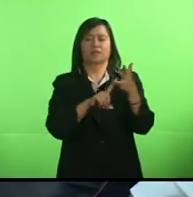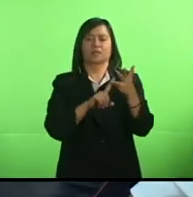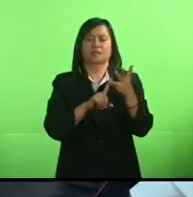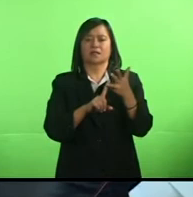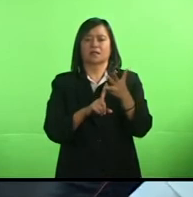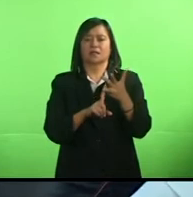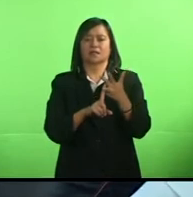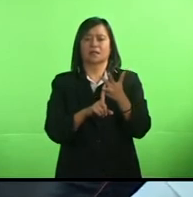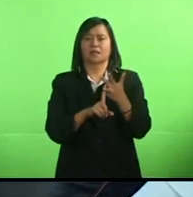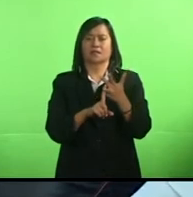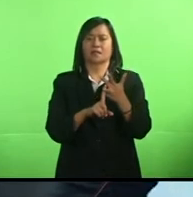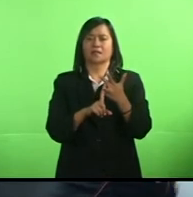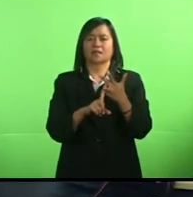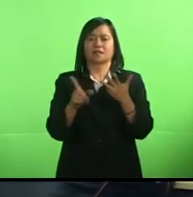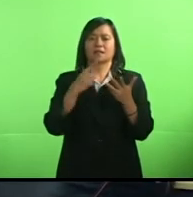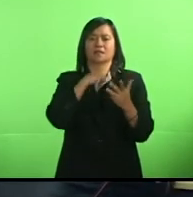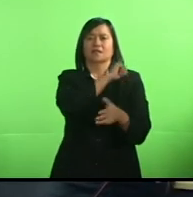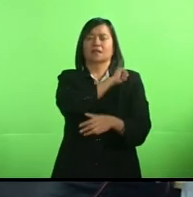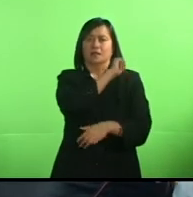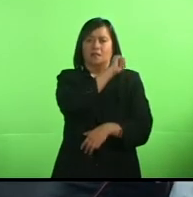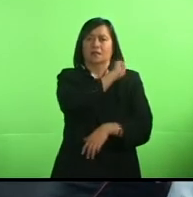reliability, authority,